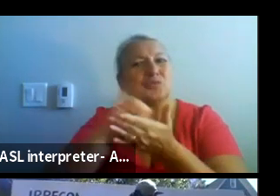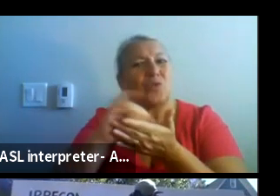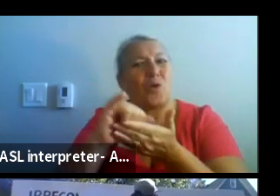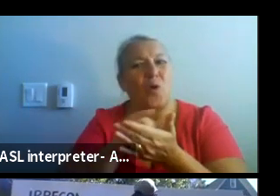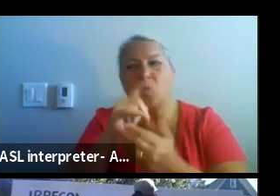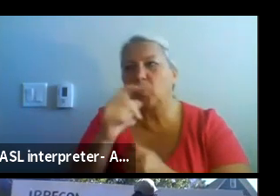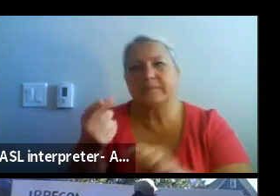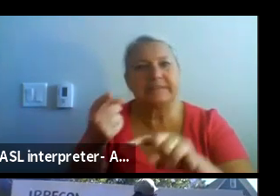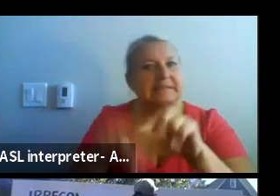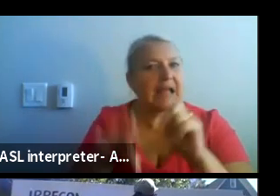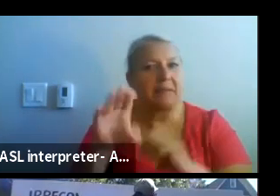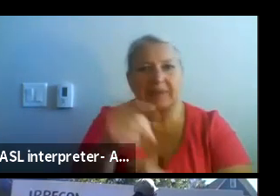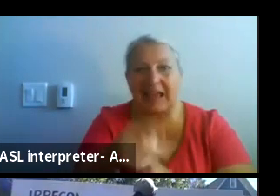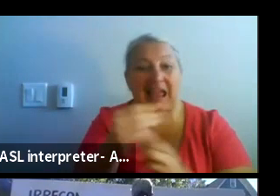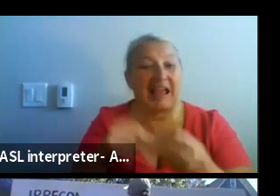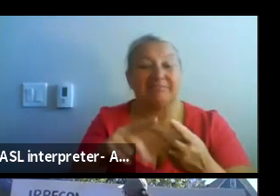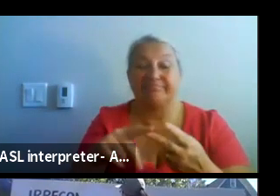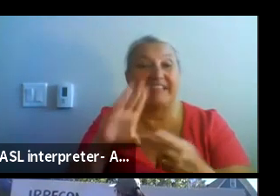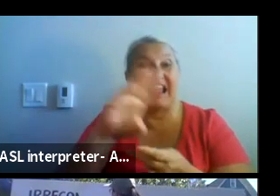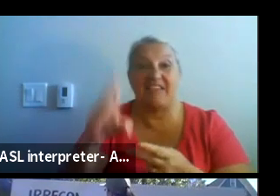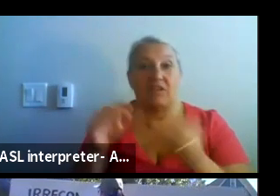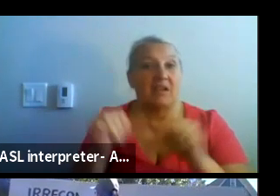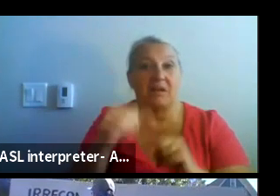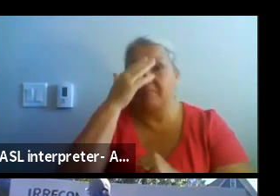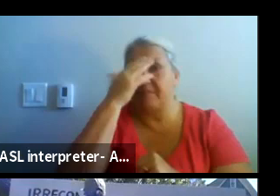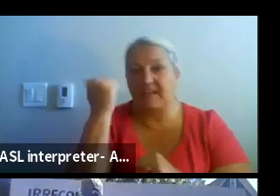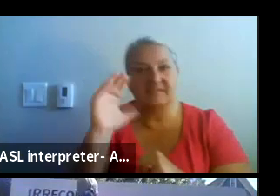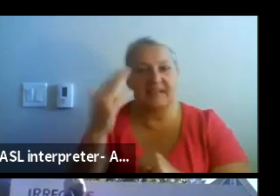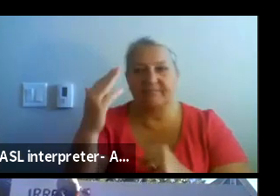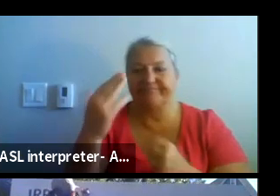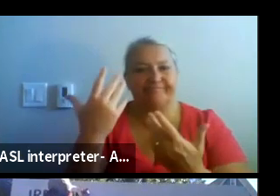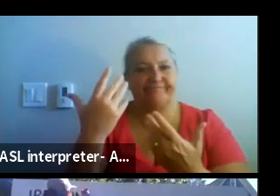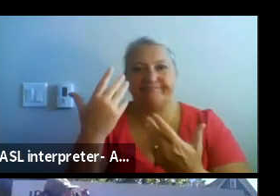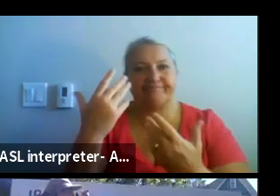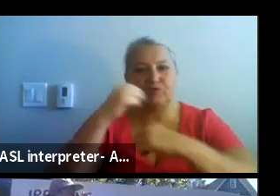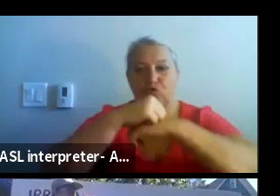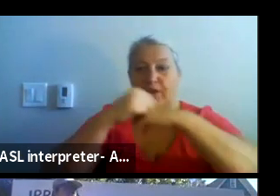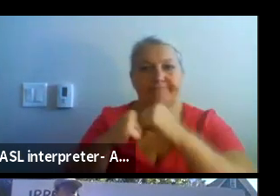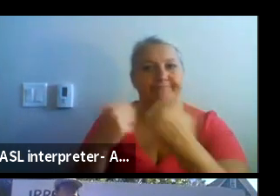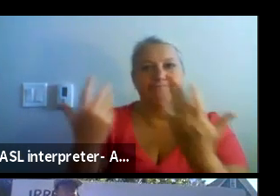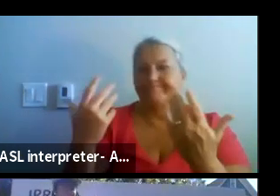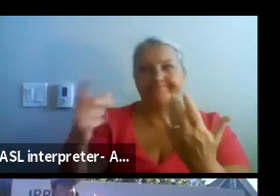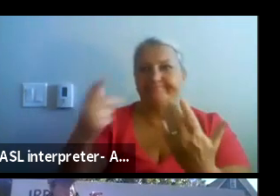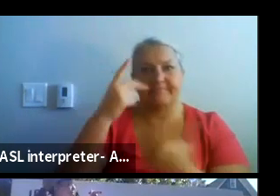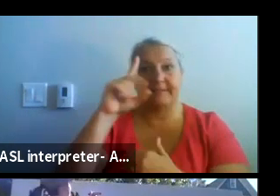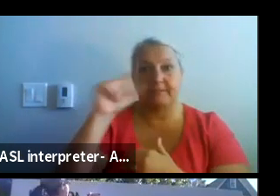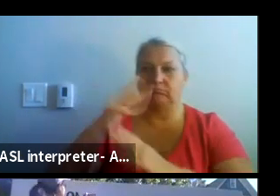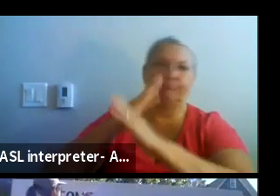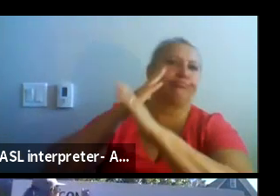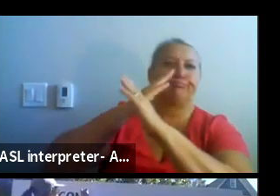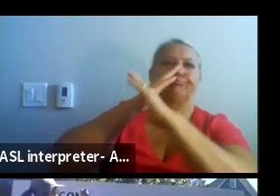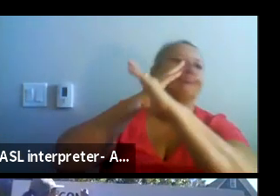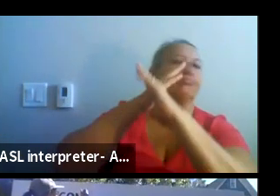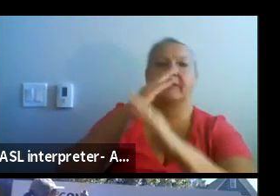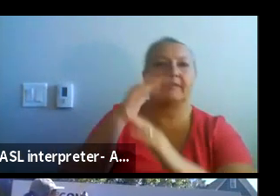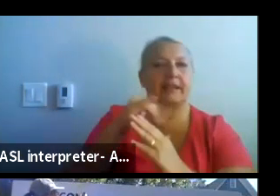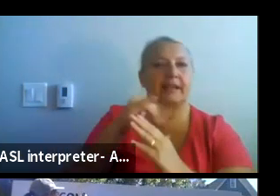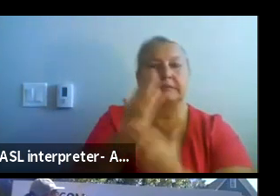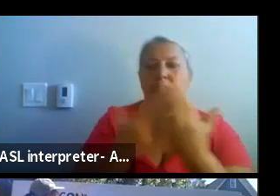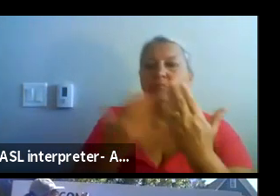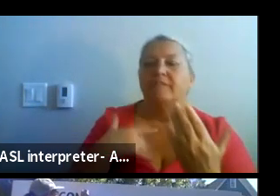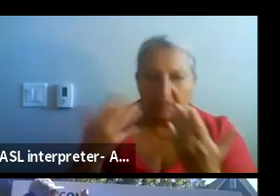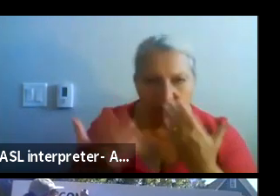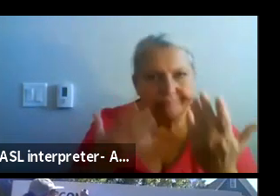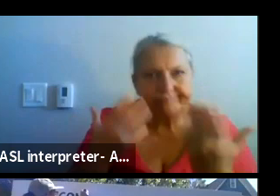here because of inaccessible and inequitable structures and the ways that these realities bump up against our embodied needs